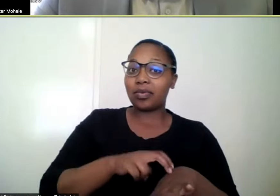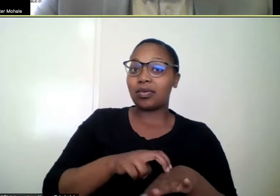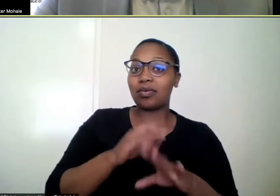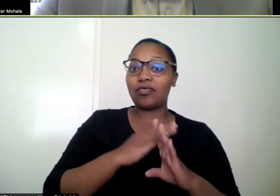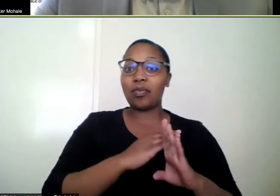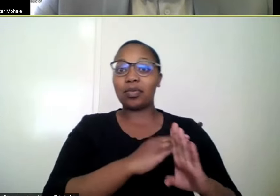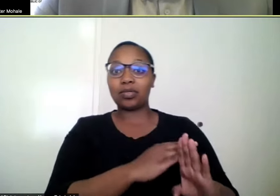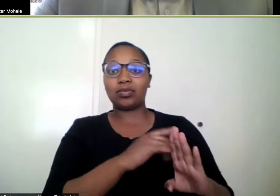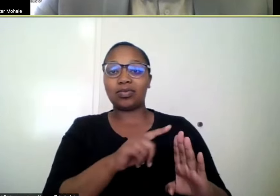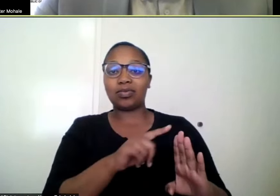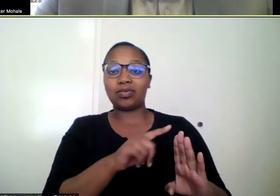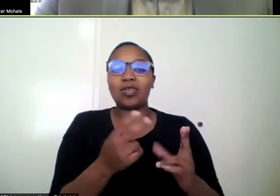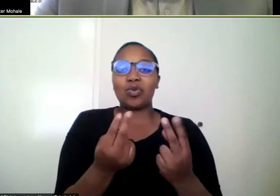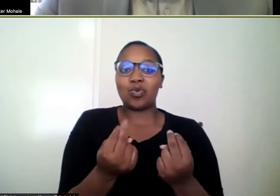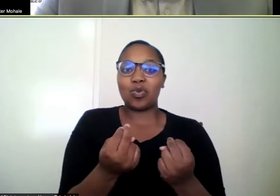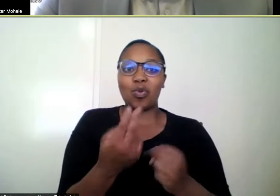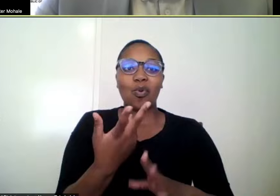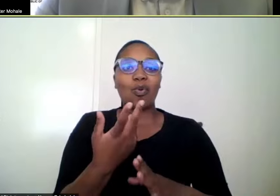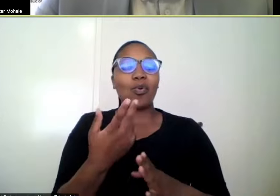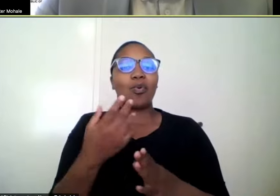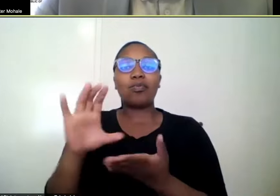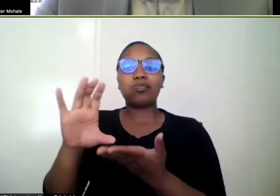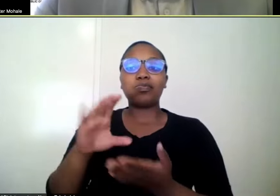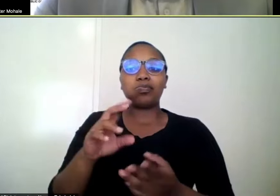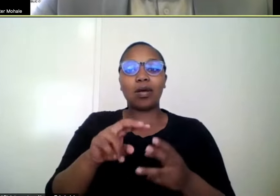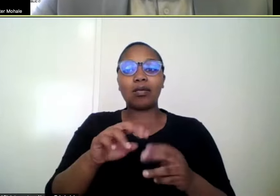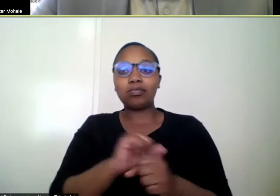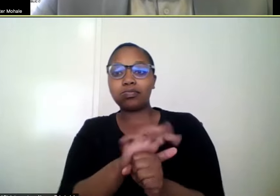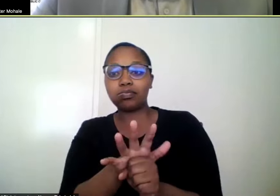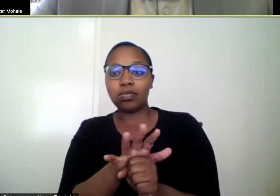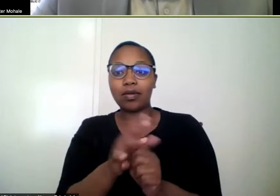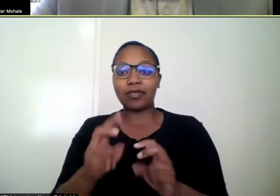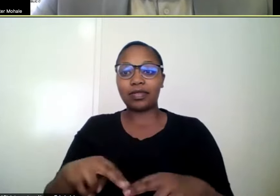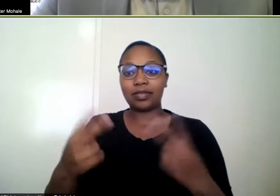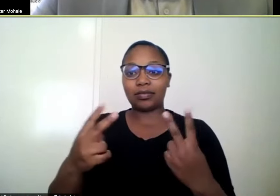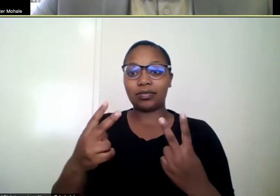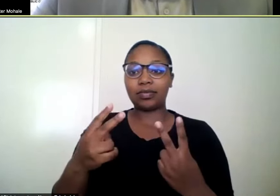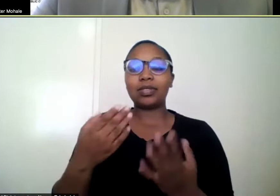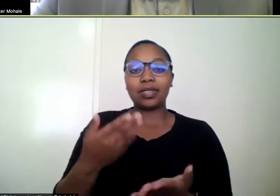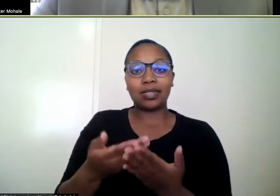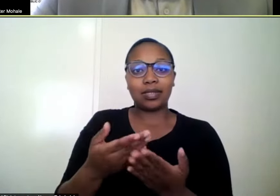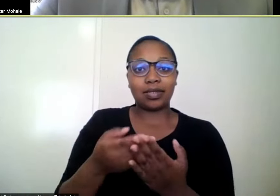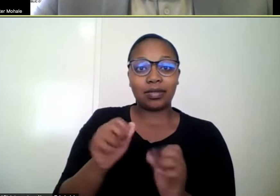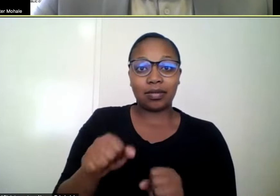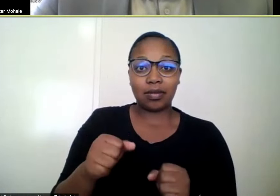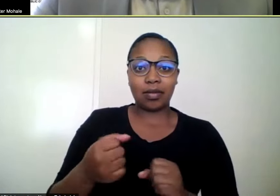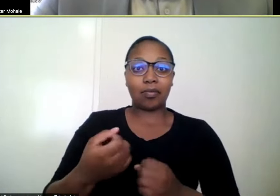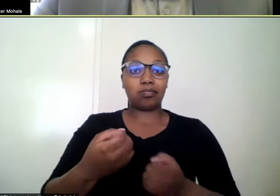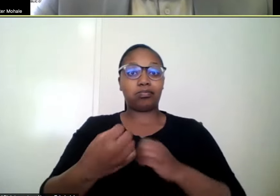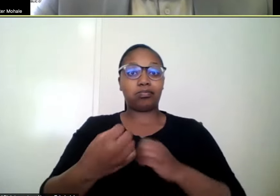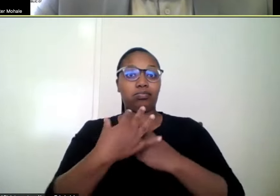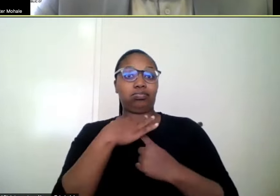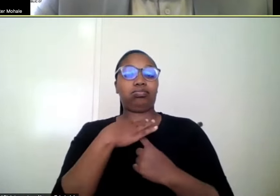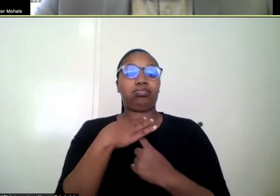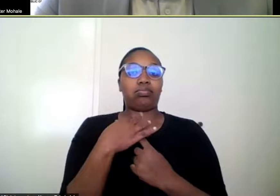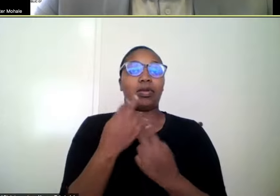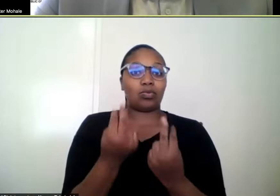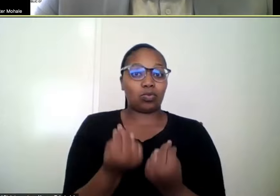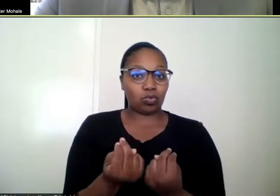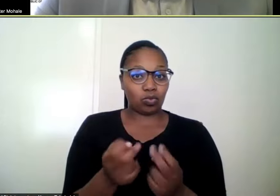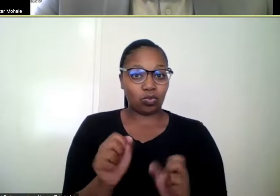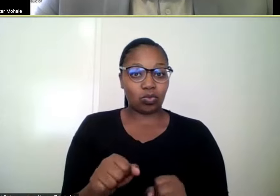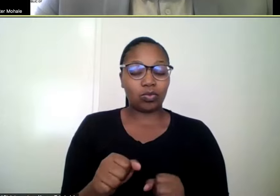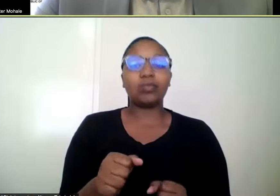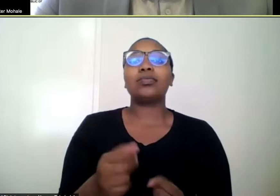new variant? Dr. Chris will also assist on this one. The other question is from CNN. Can you confirm the number of